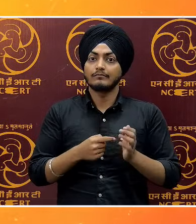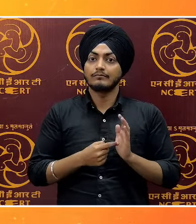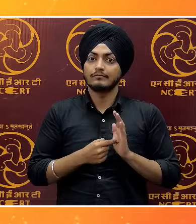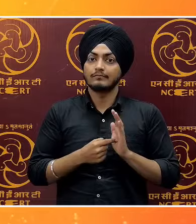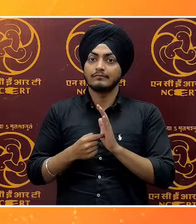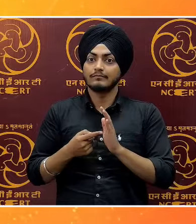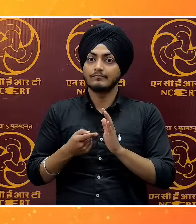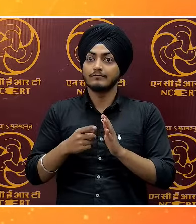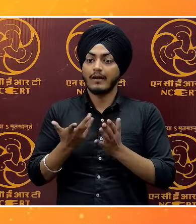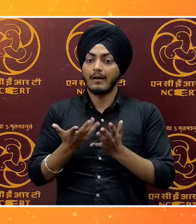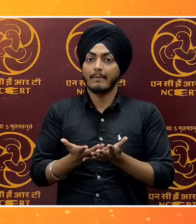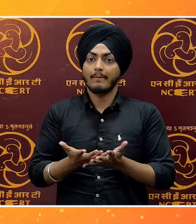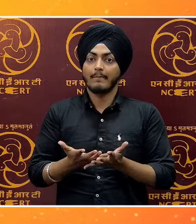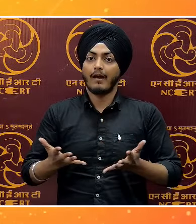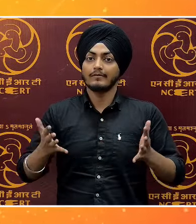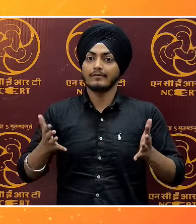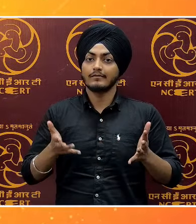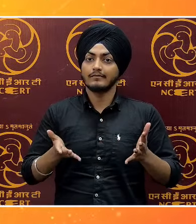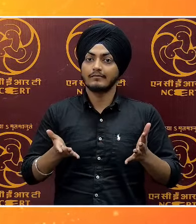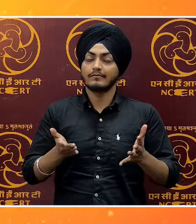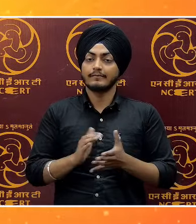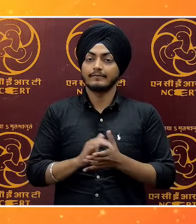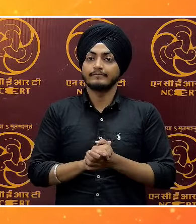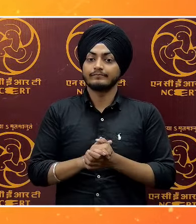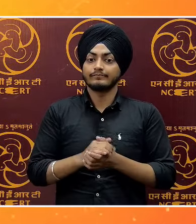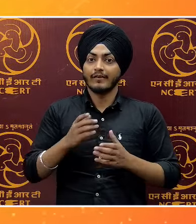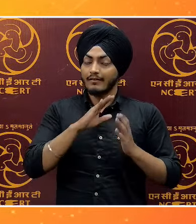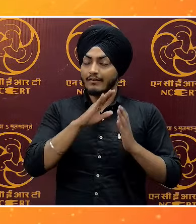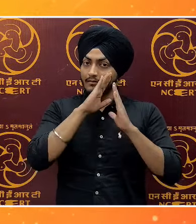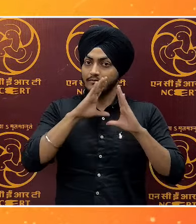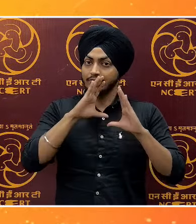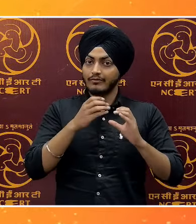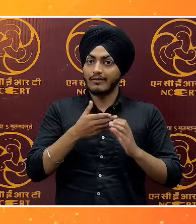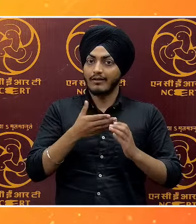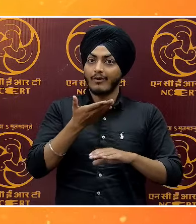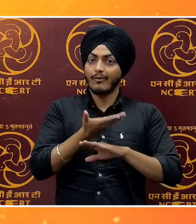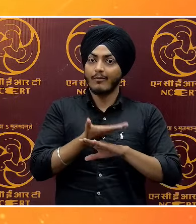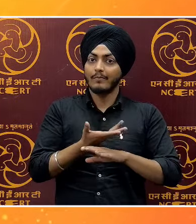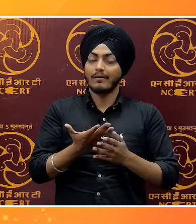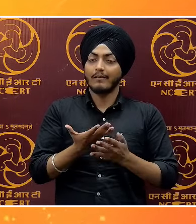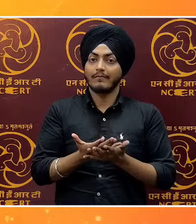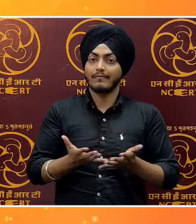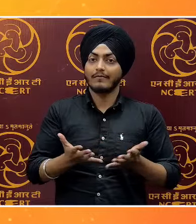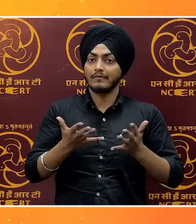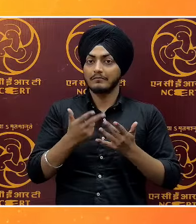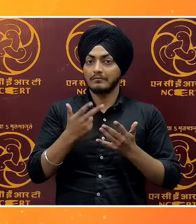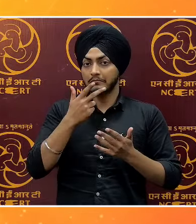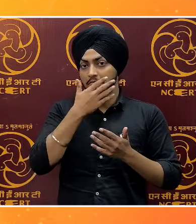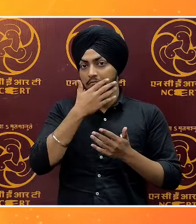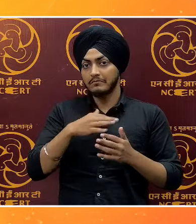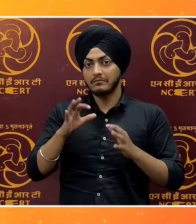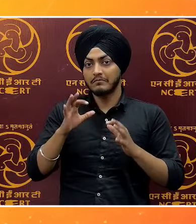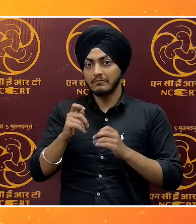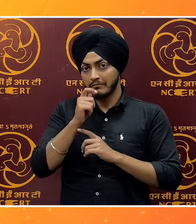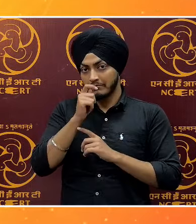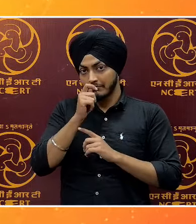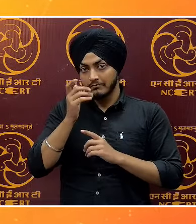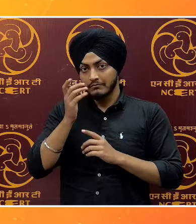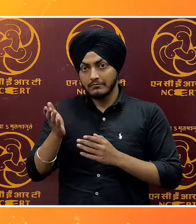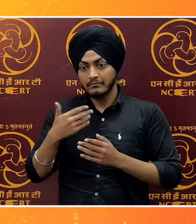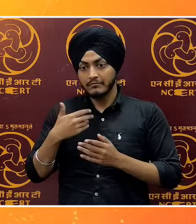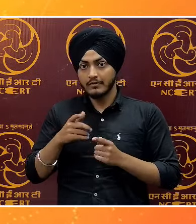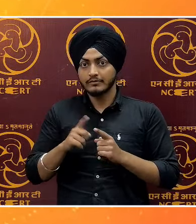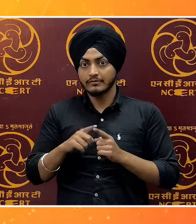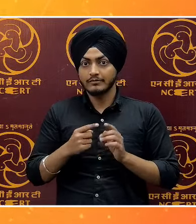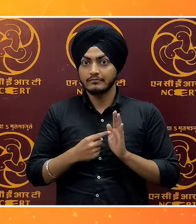So basket on the bed. Lovely basket with such beautiful flowers. I mean, let's take a closer look at it